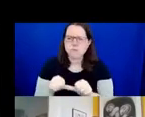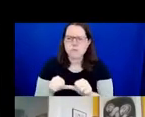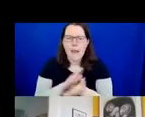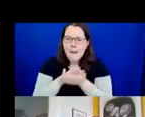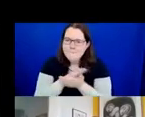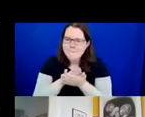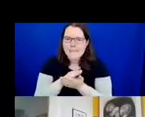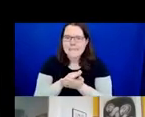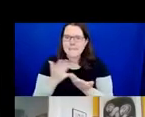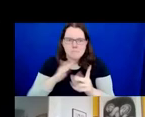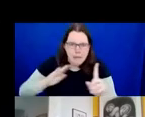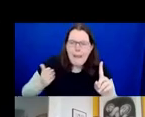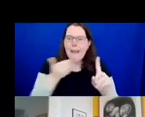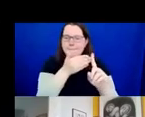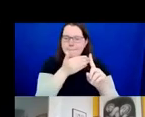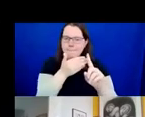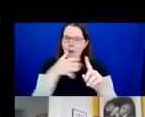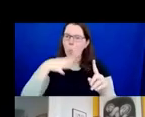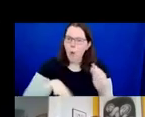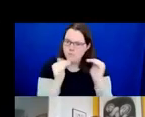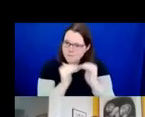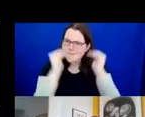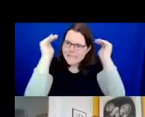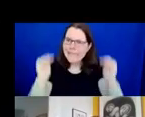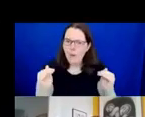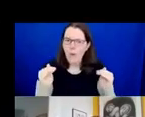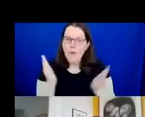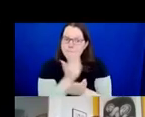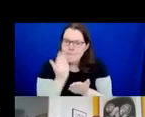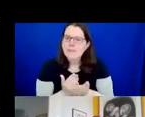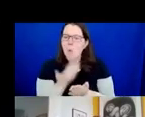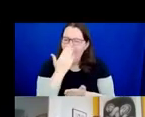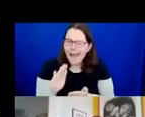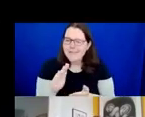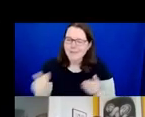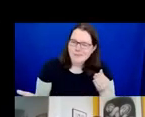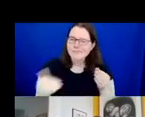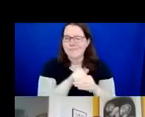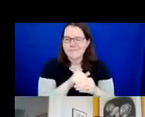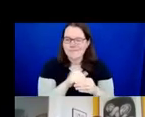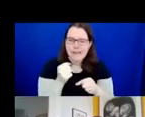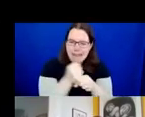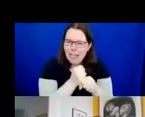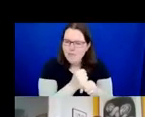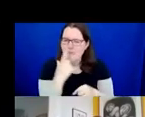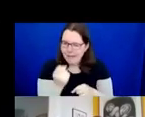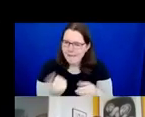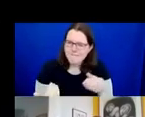to equity were fostered and embedded in the gallery. Next slide, please.